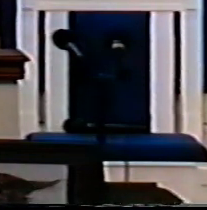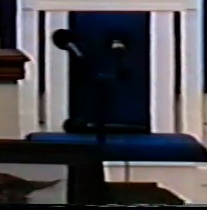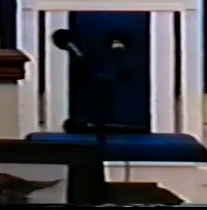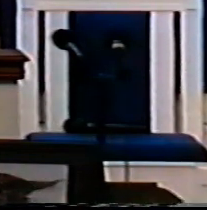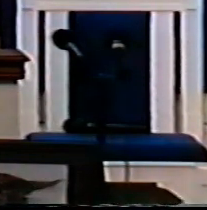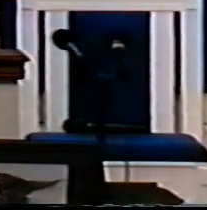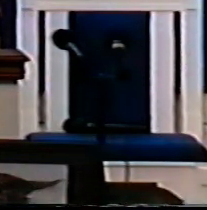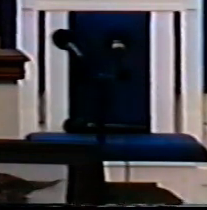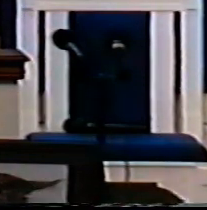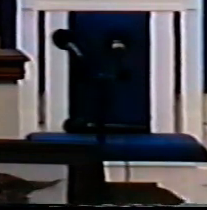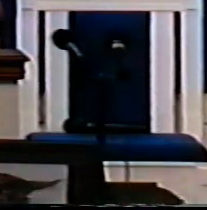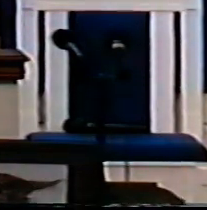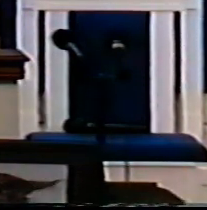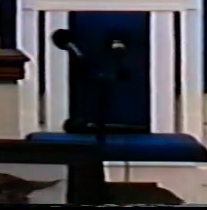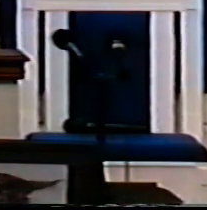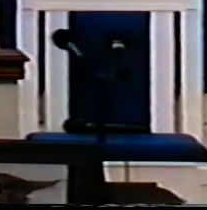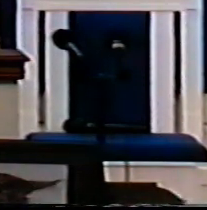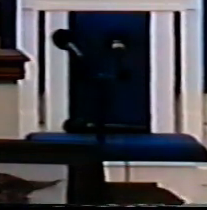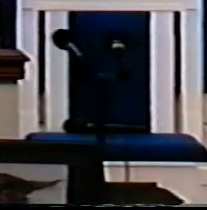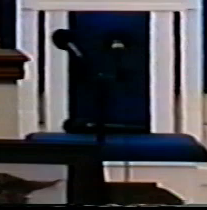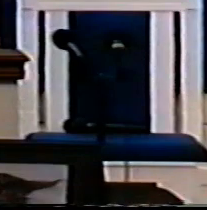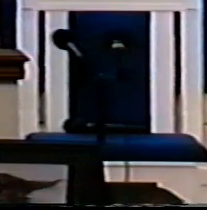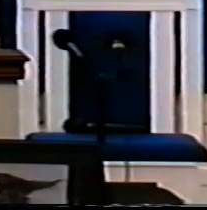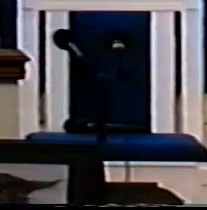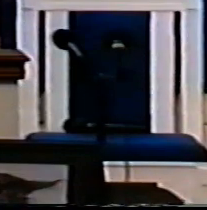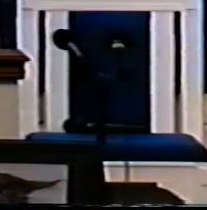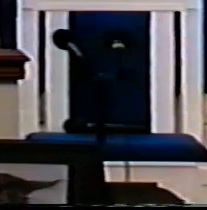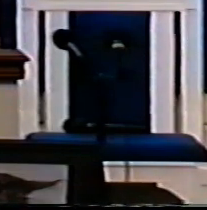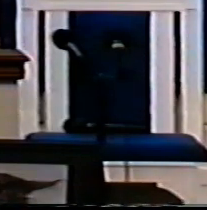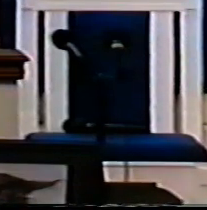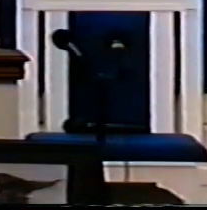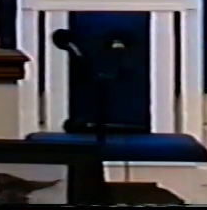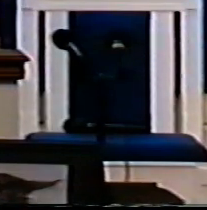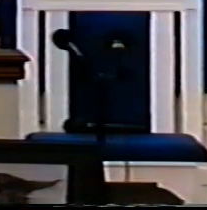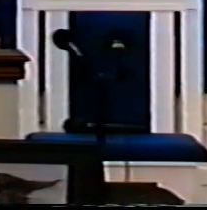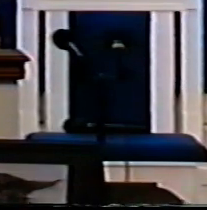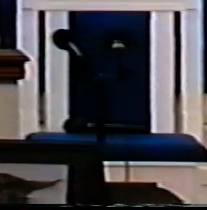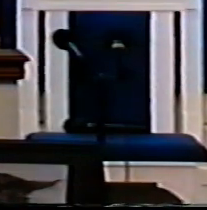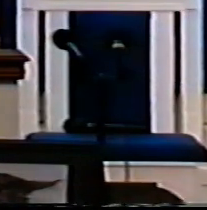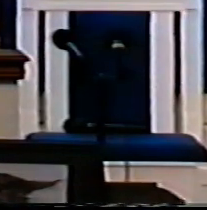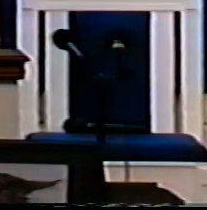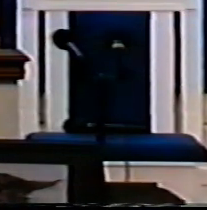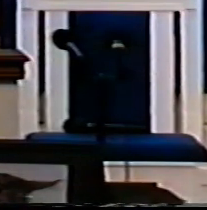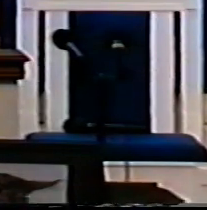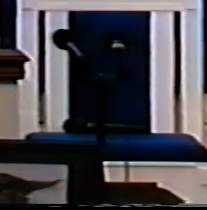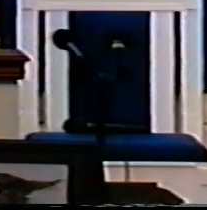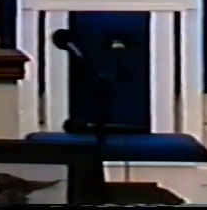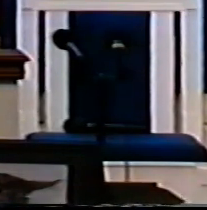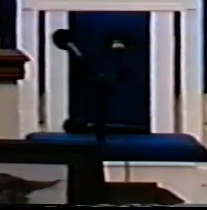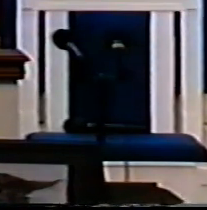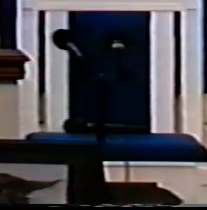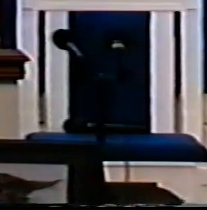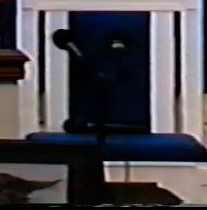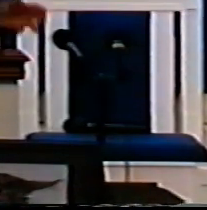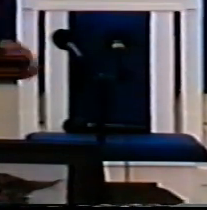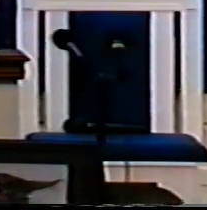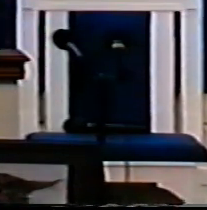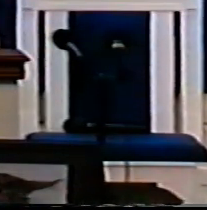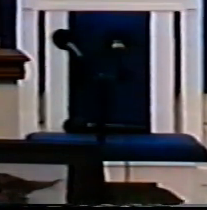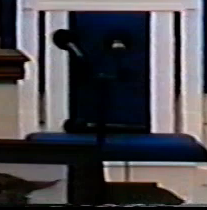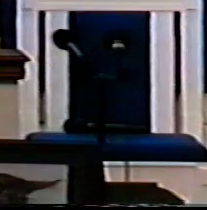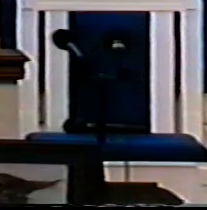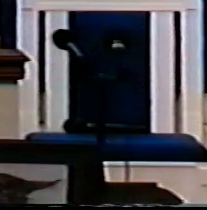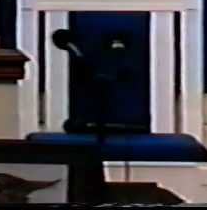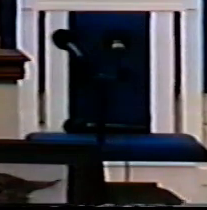been saved. Many lives have been changed. You know, would to God they could say about us what they said about the Apostle Paul, that the crowd was divided. Half the crowd was for